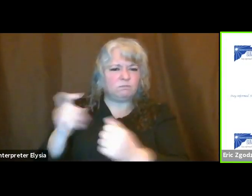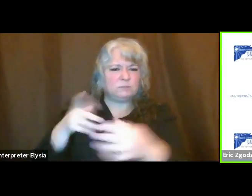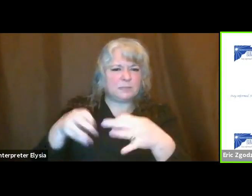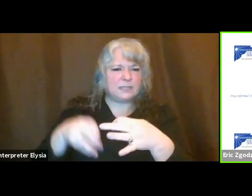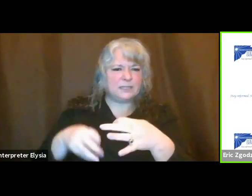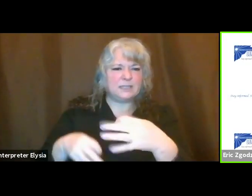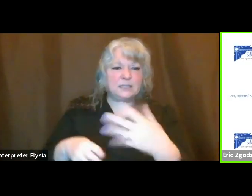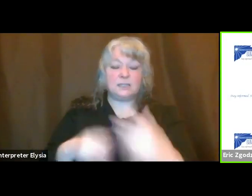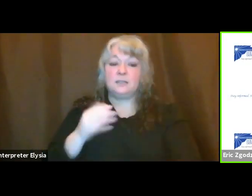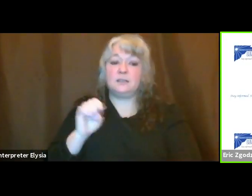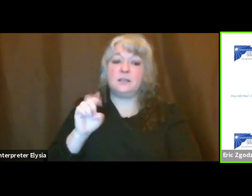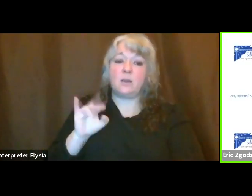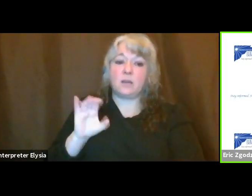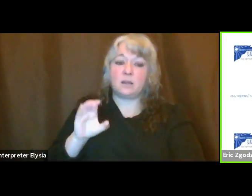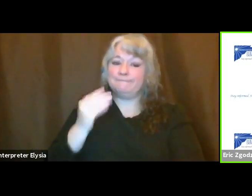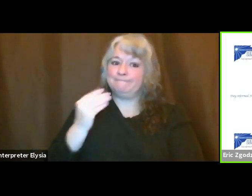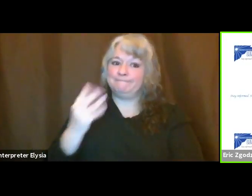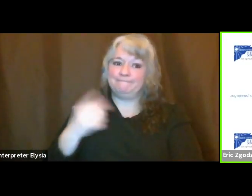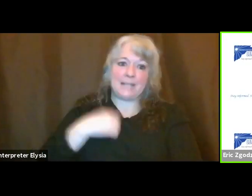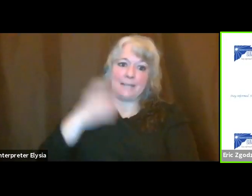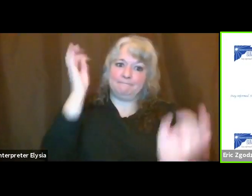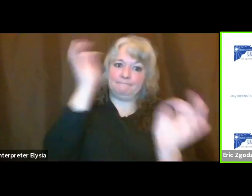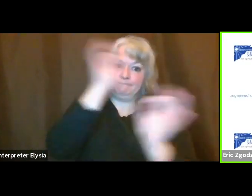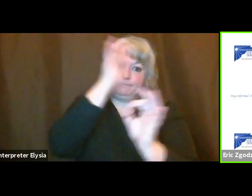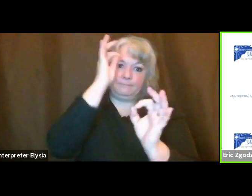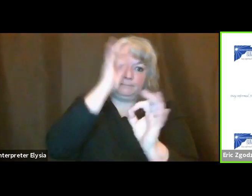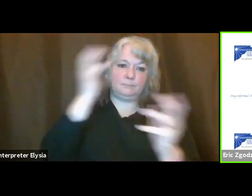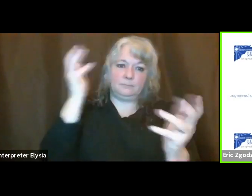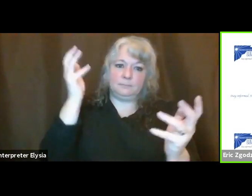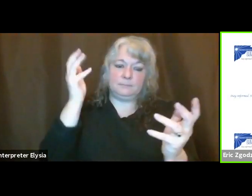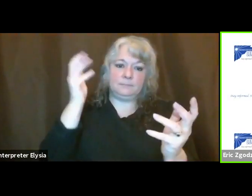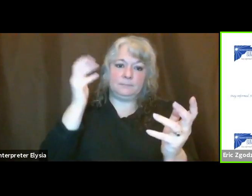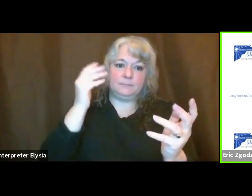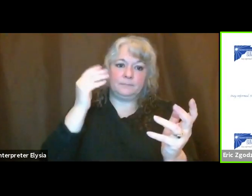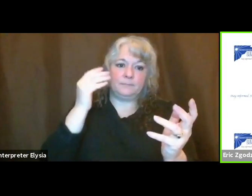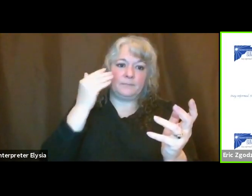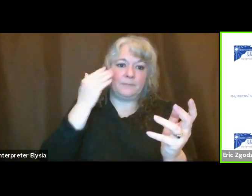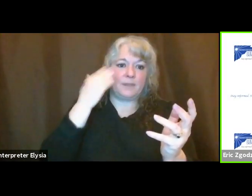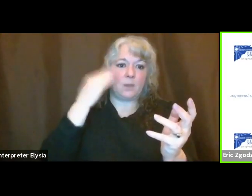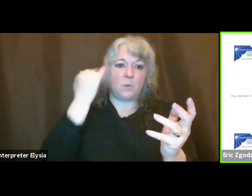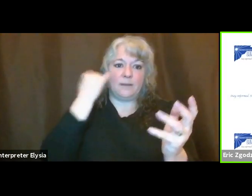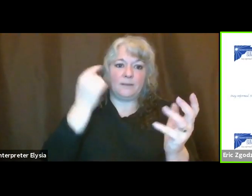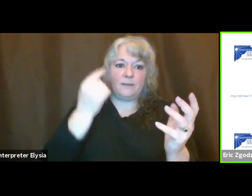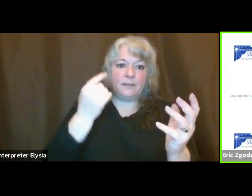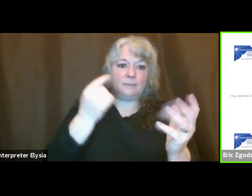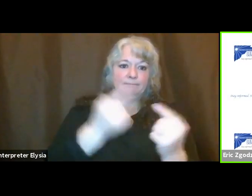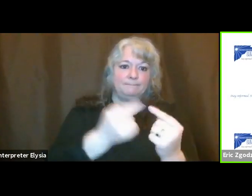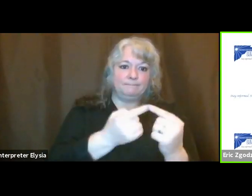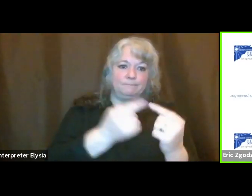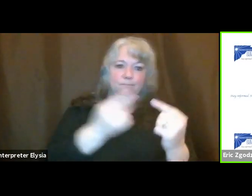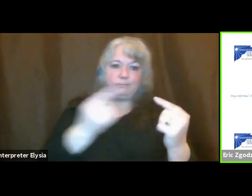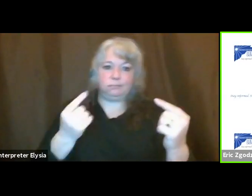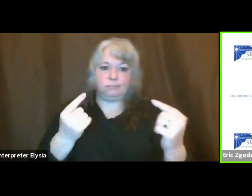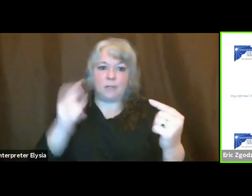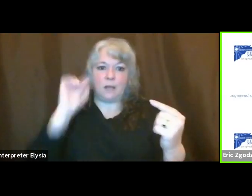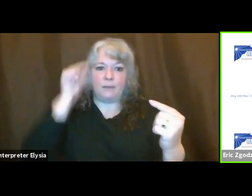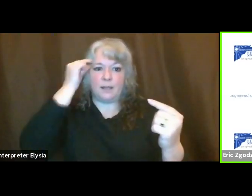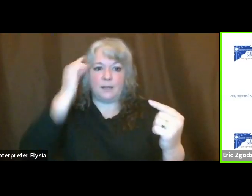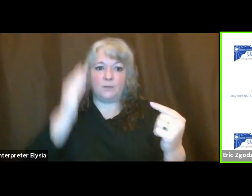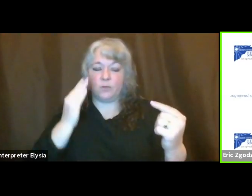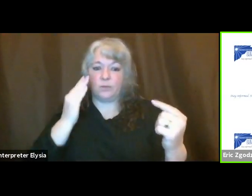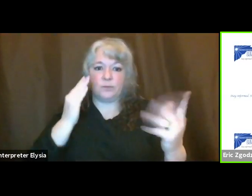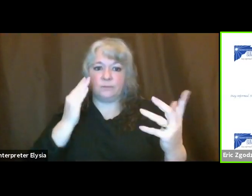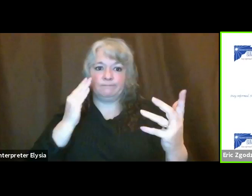no idea. I don't know if that goes against the priority list that the governor has set up. I don't know how they got the